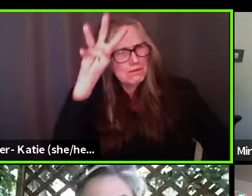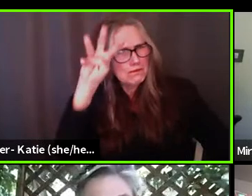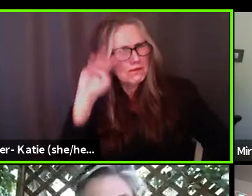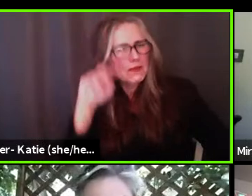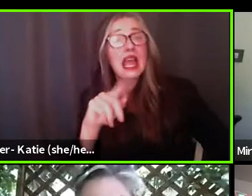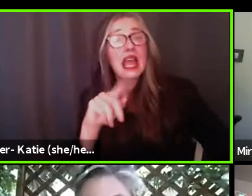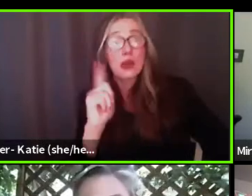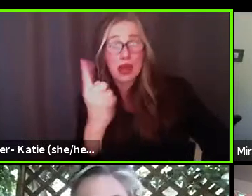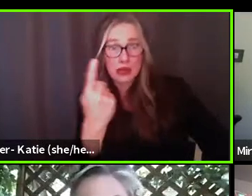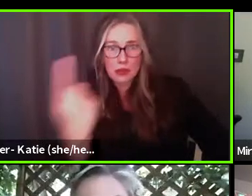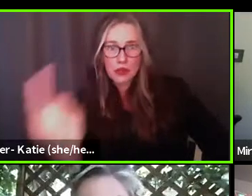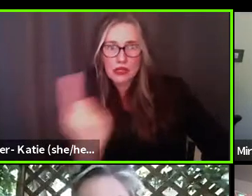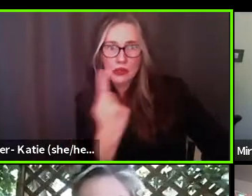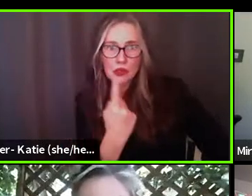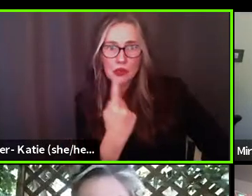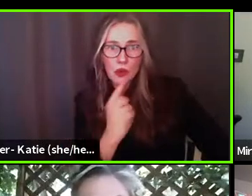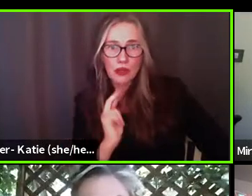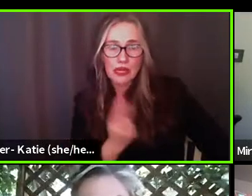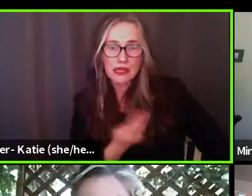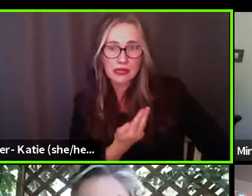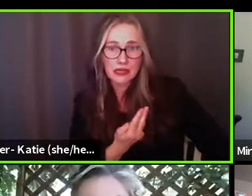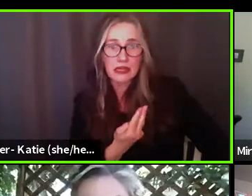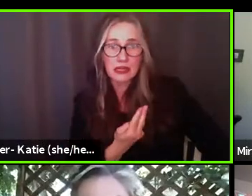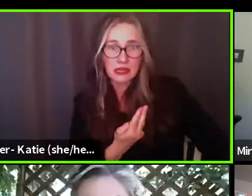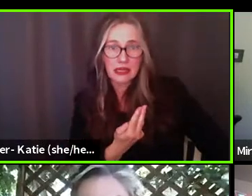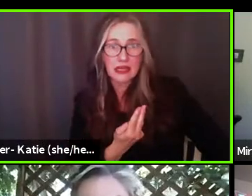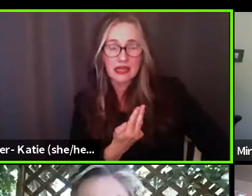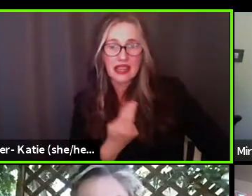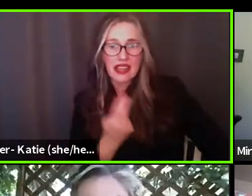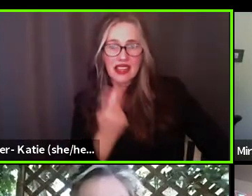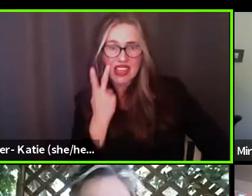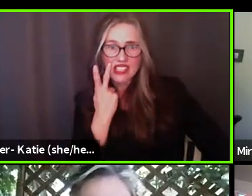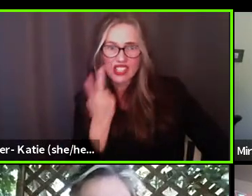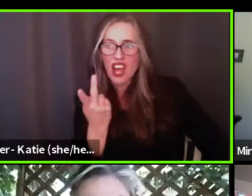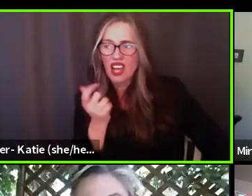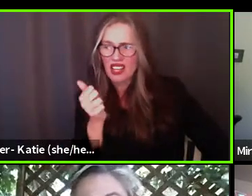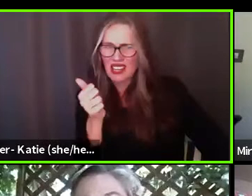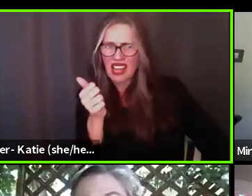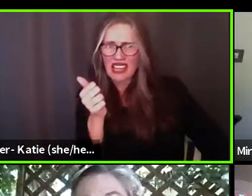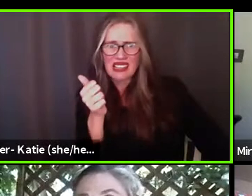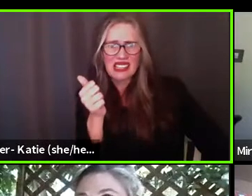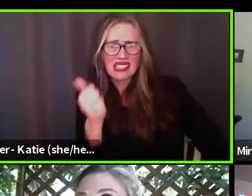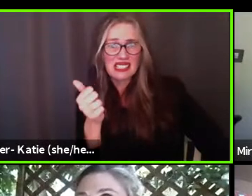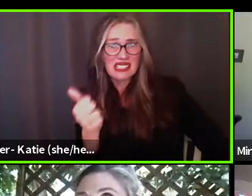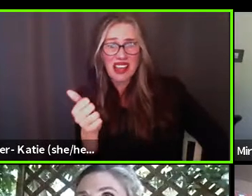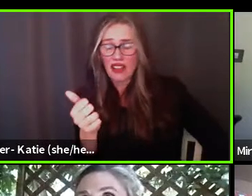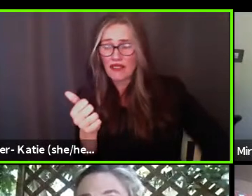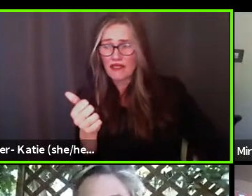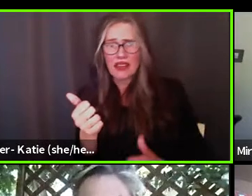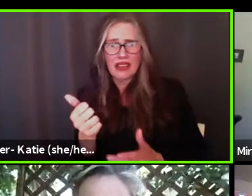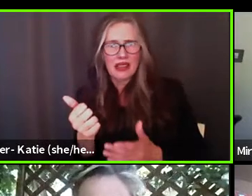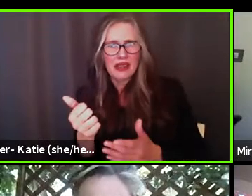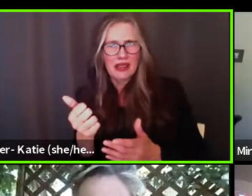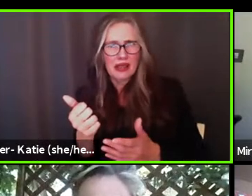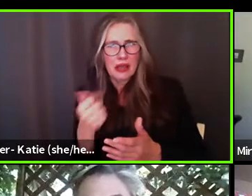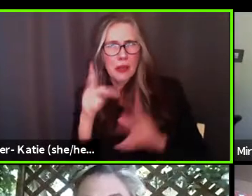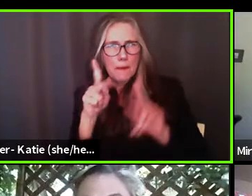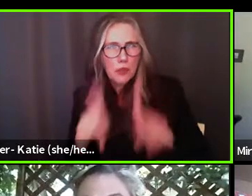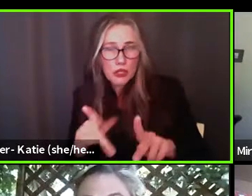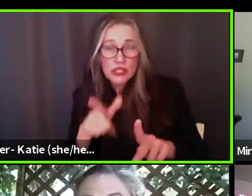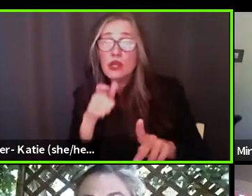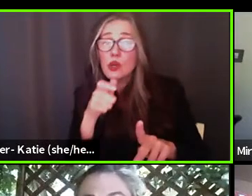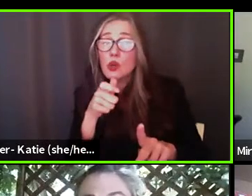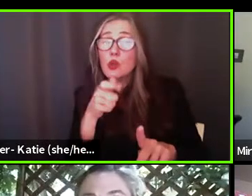about this you know meeting where they were evaluating cost efficacy of civilizations during labor and jewelry and the whistleblower